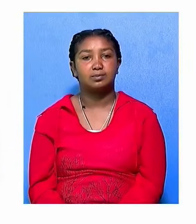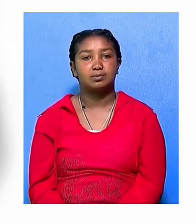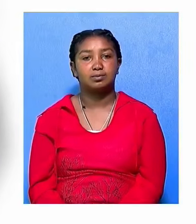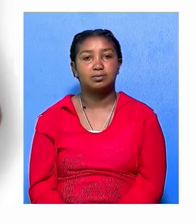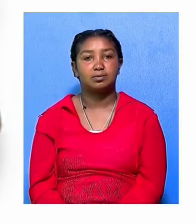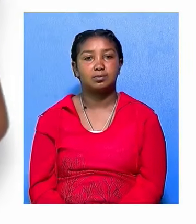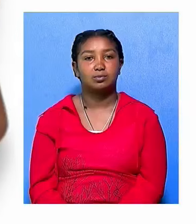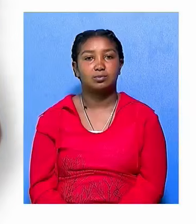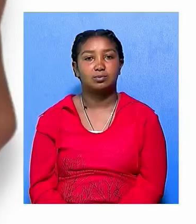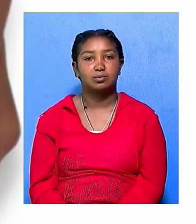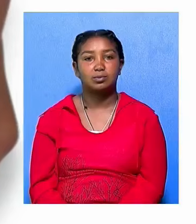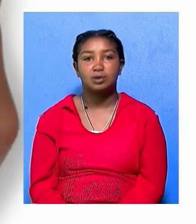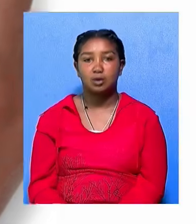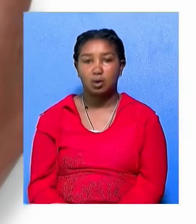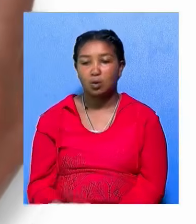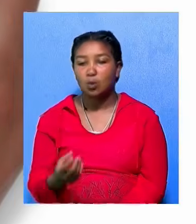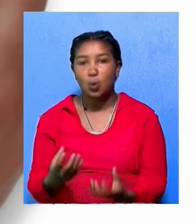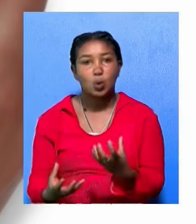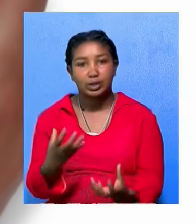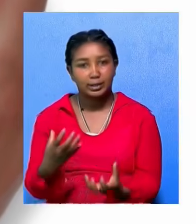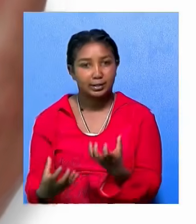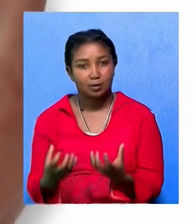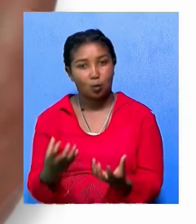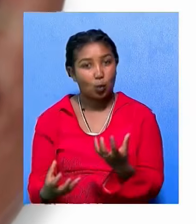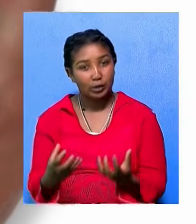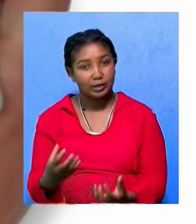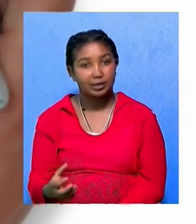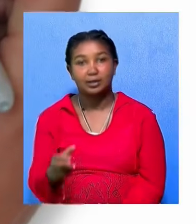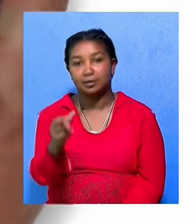cook dinner.